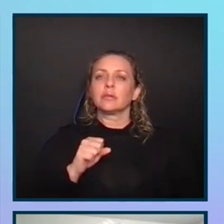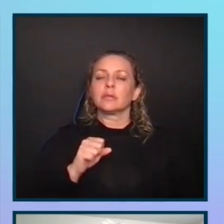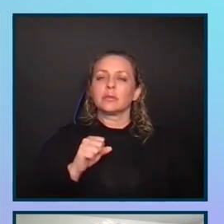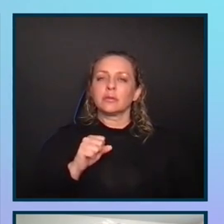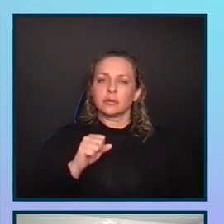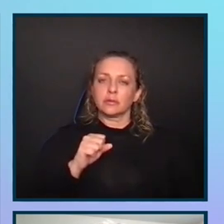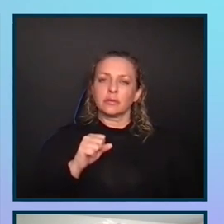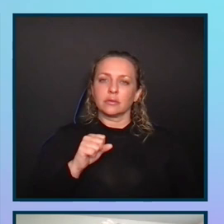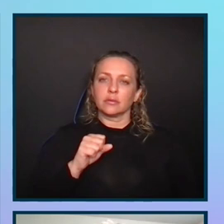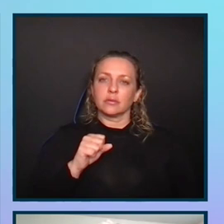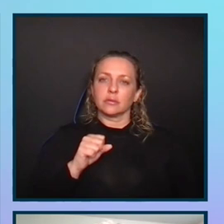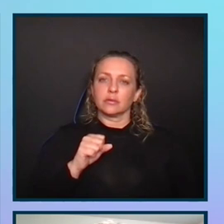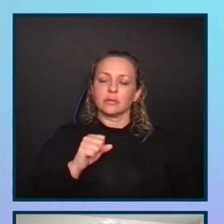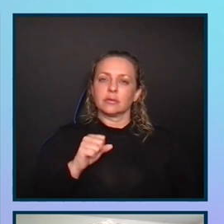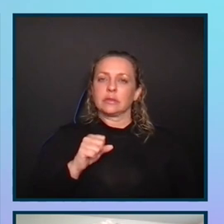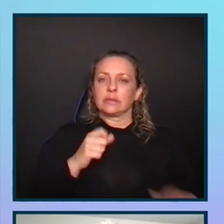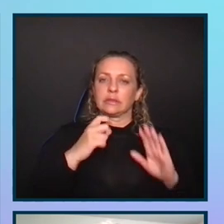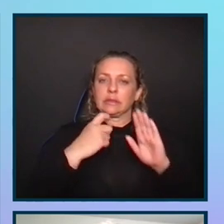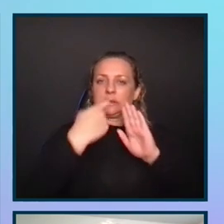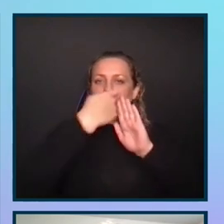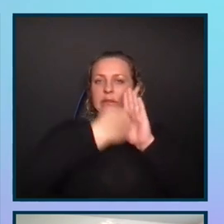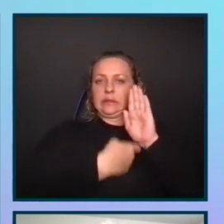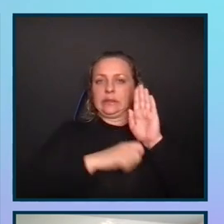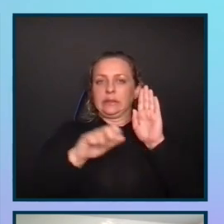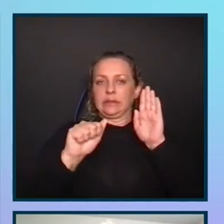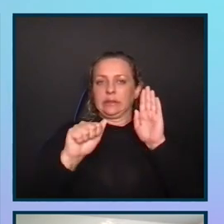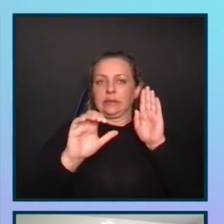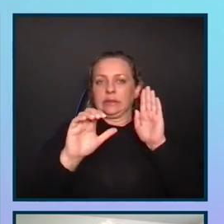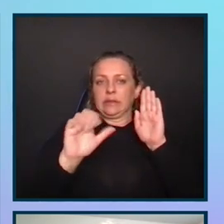I can scan all of my page.